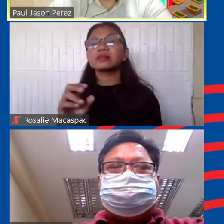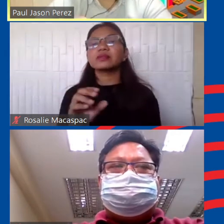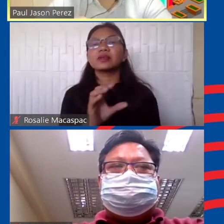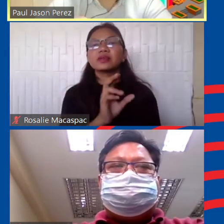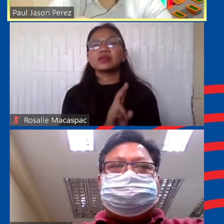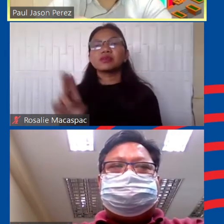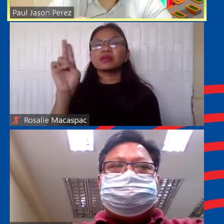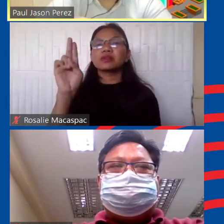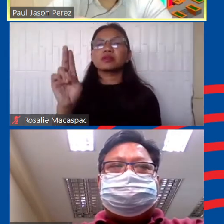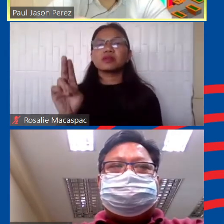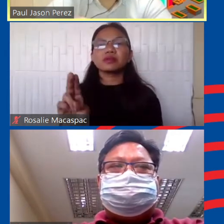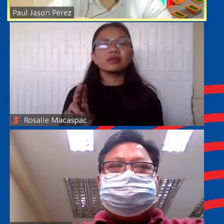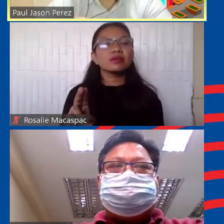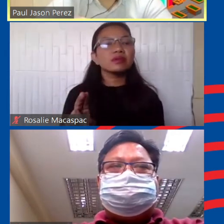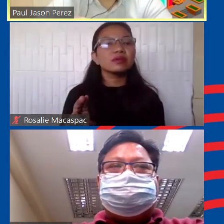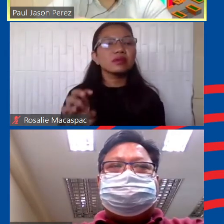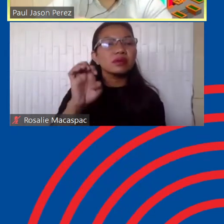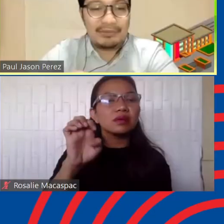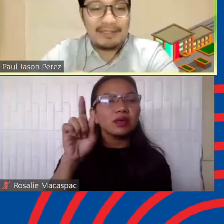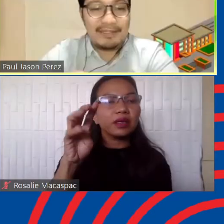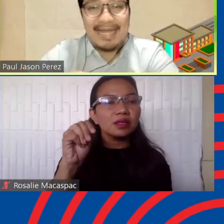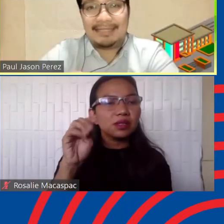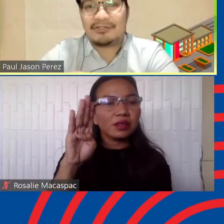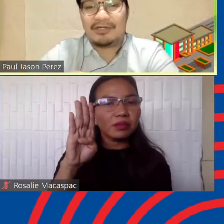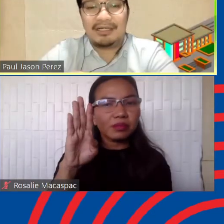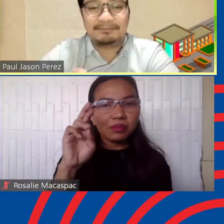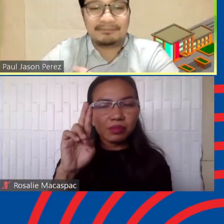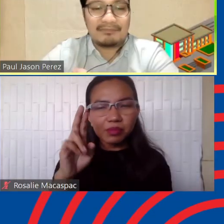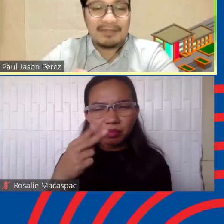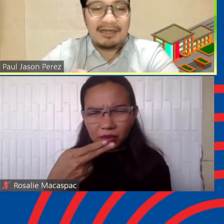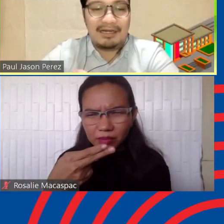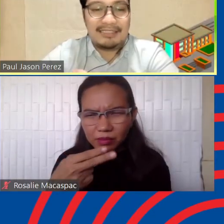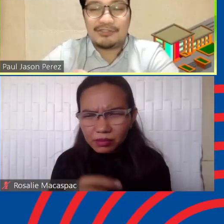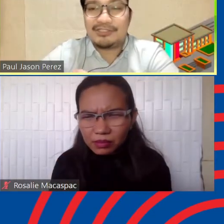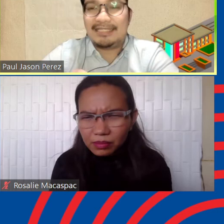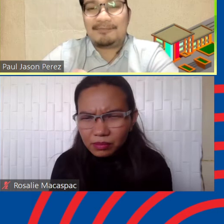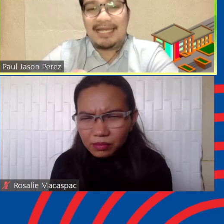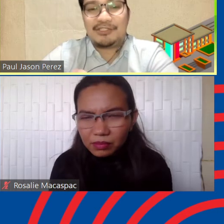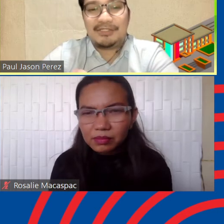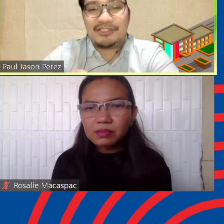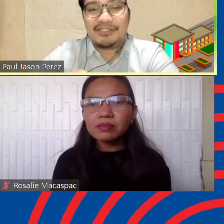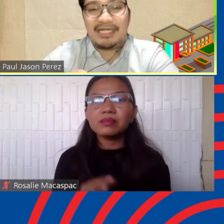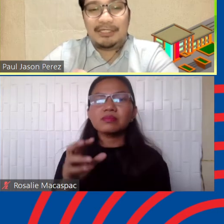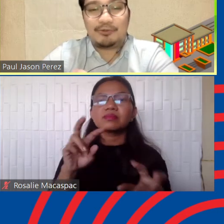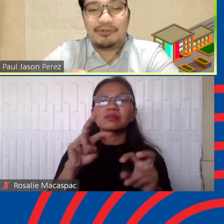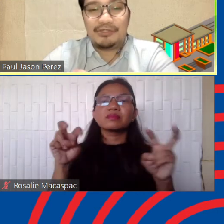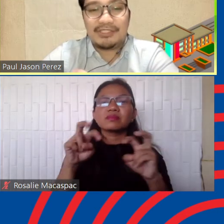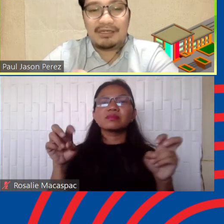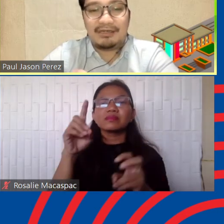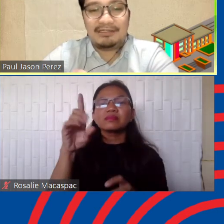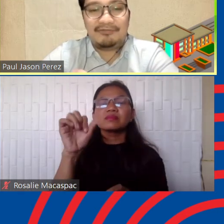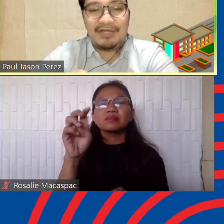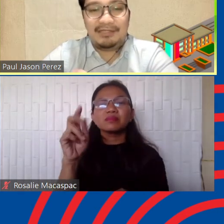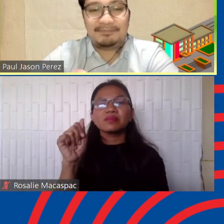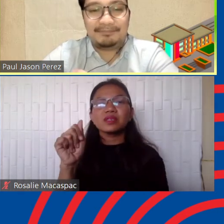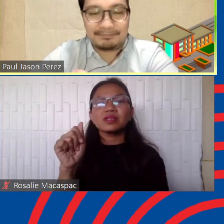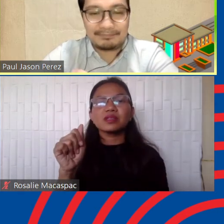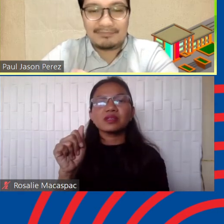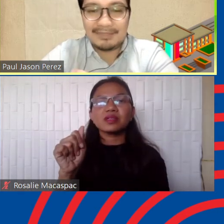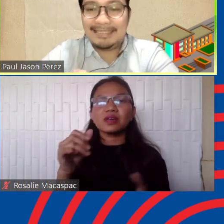Data Management and Sharing. And then there's also the Mantra Research Data Management Sharing course